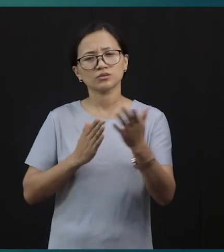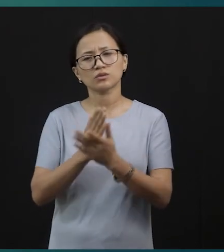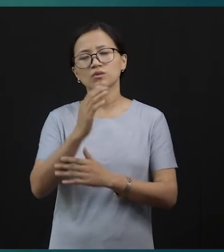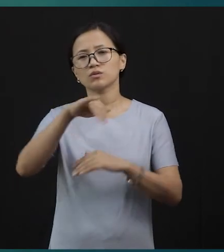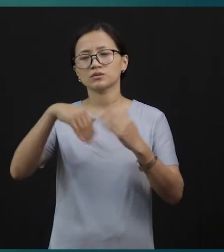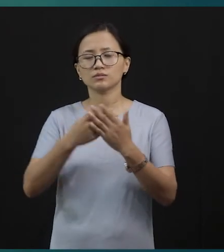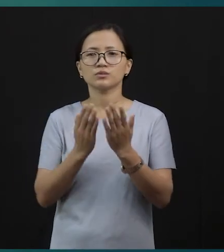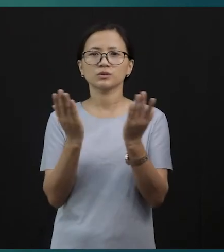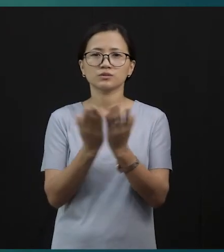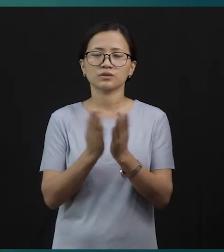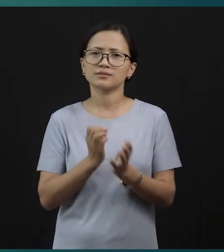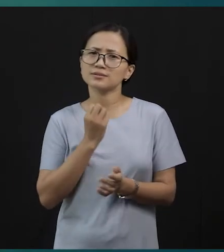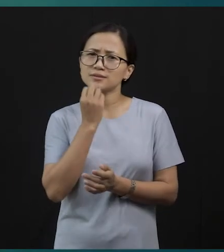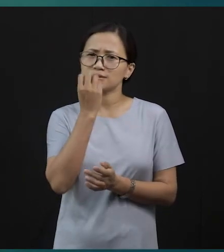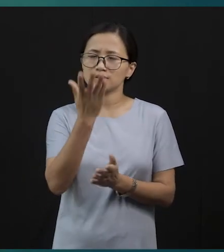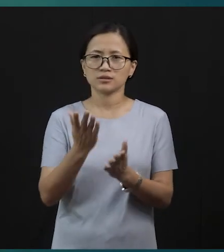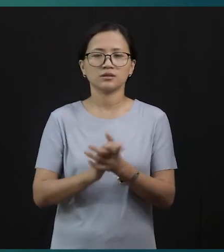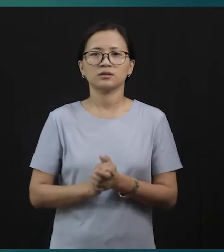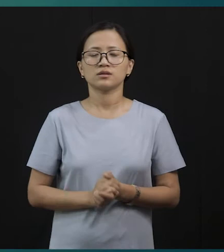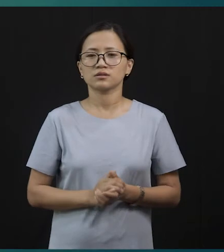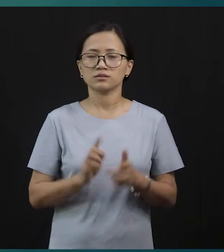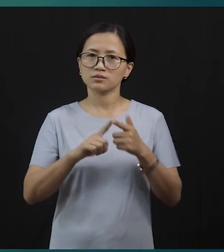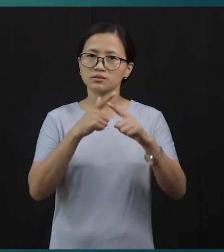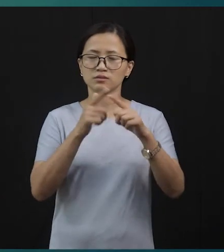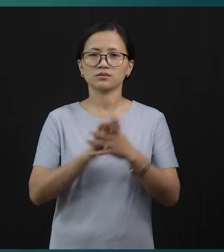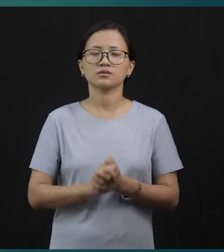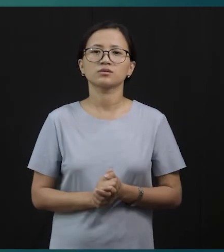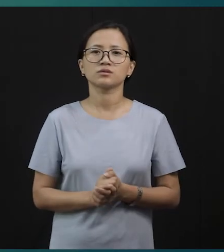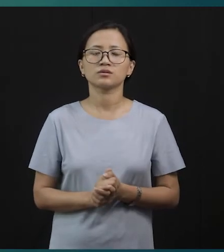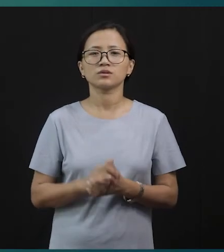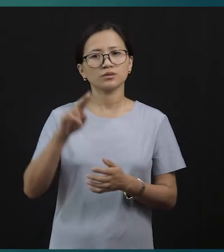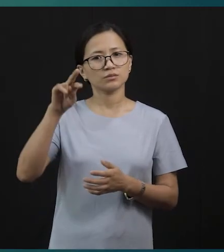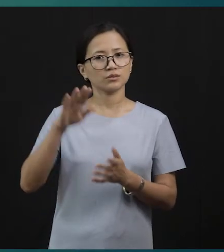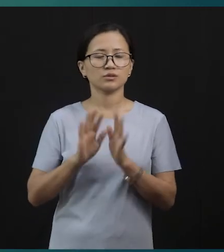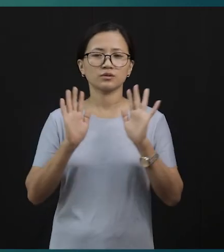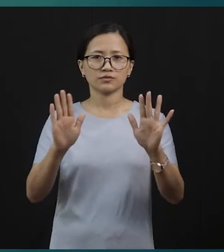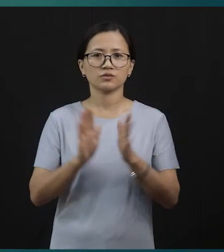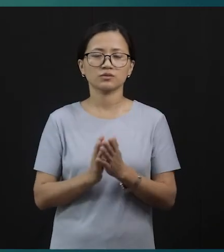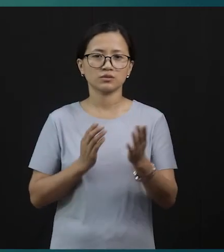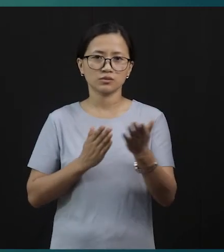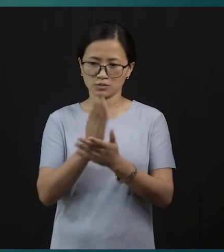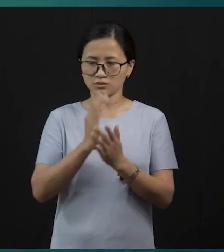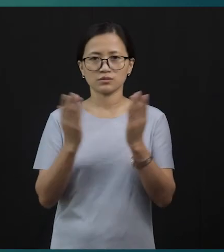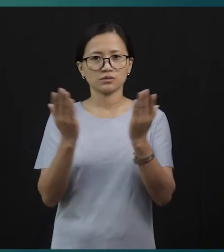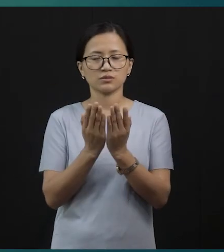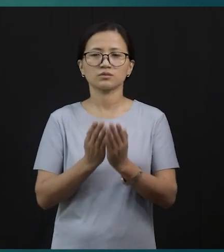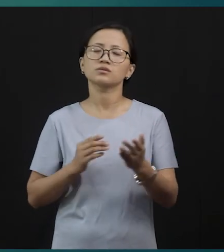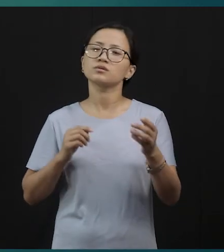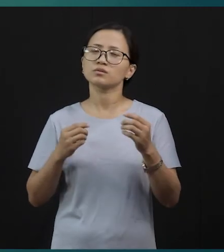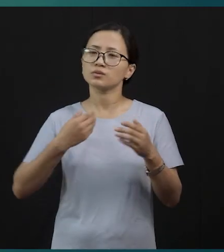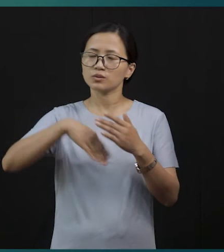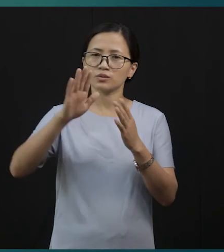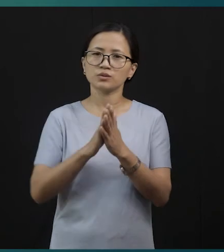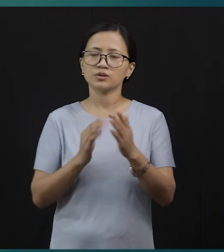book, but can easily finish the exercises that are there. But when I say that, I don't mean that you don't have to go to your textbook. Go to your